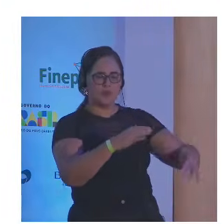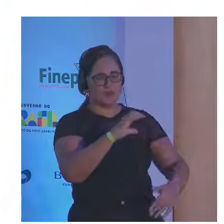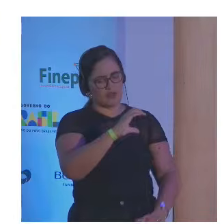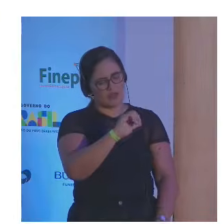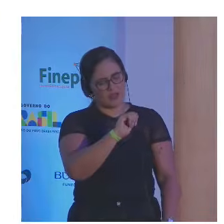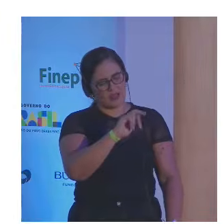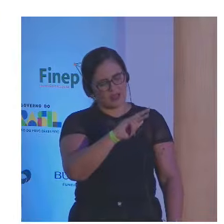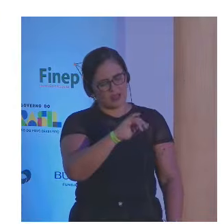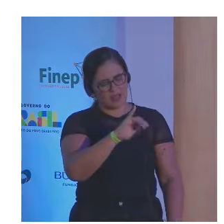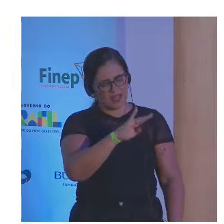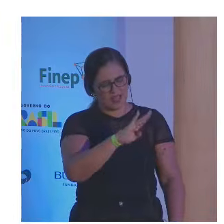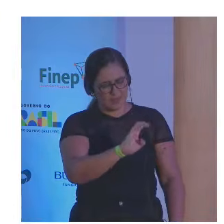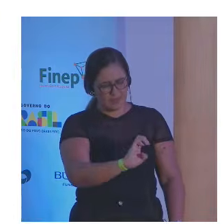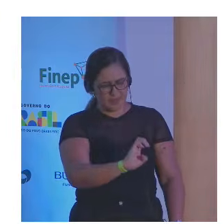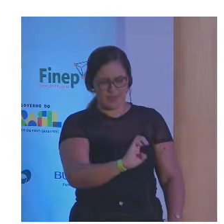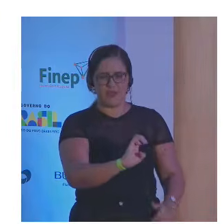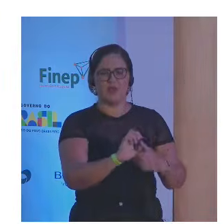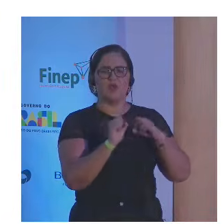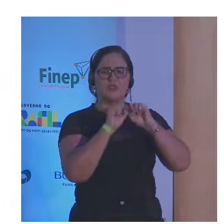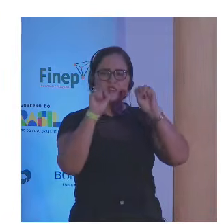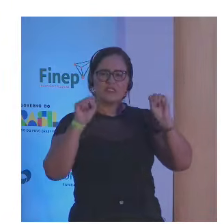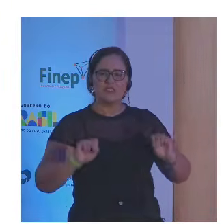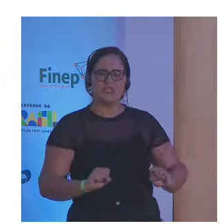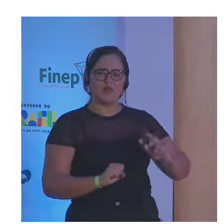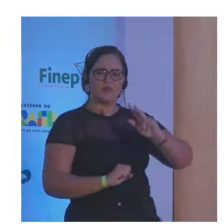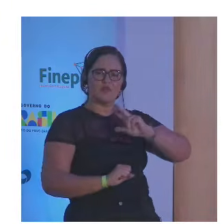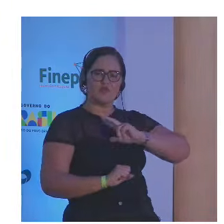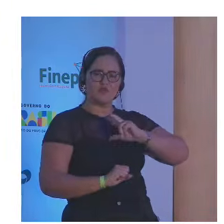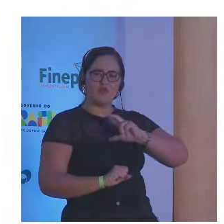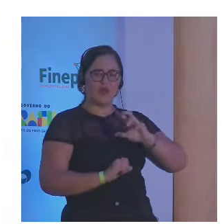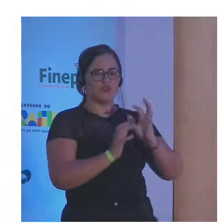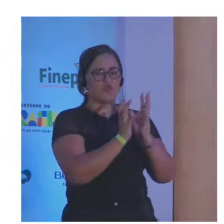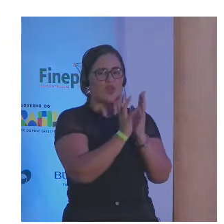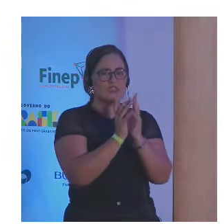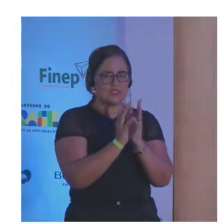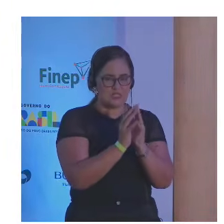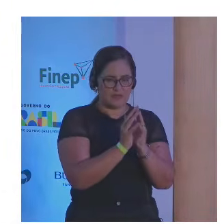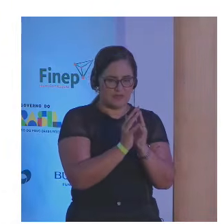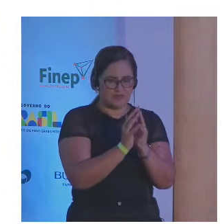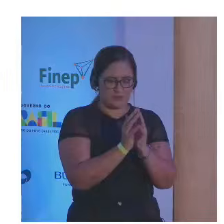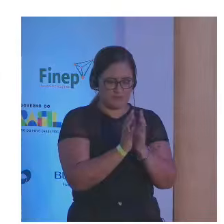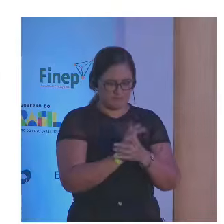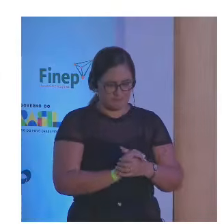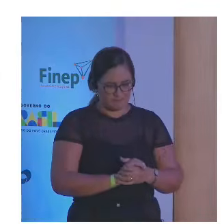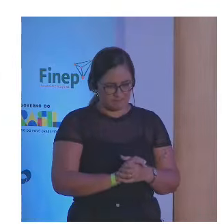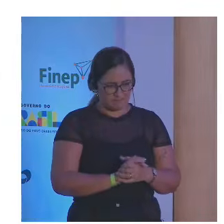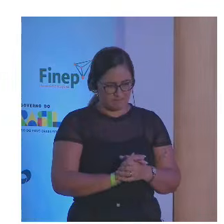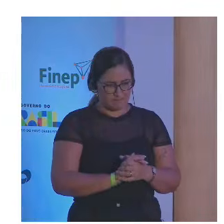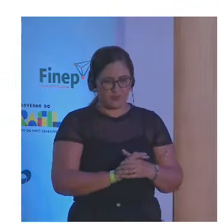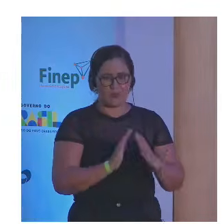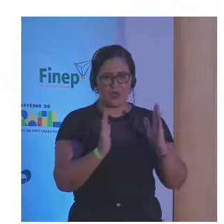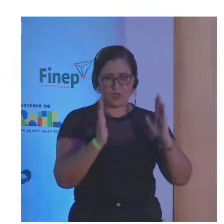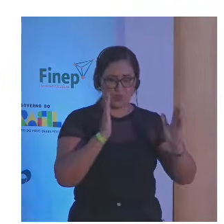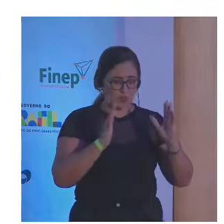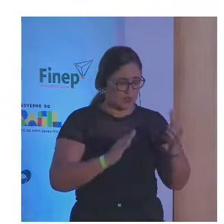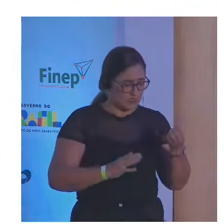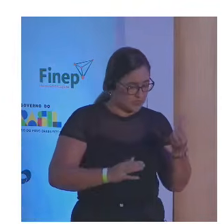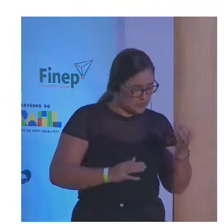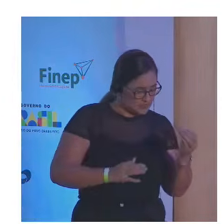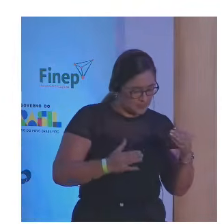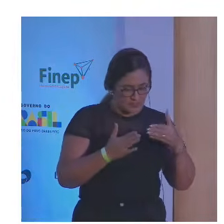The individual reef systems are all Holocene in age, 6,000 to 10,000 years, although